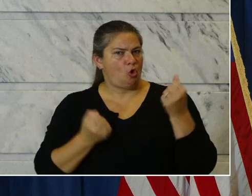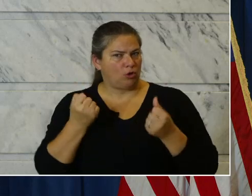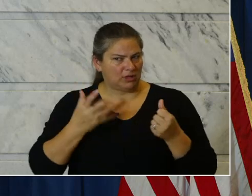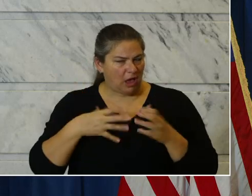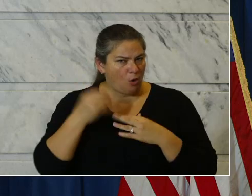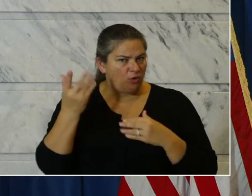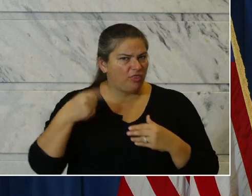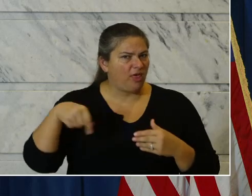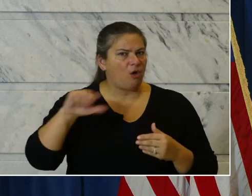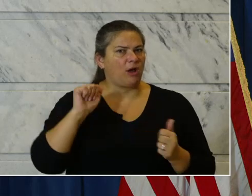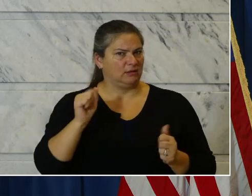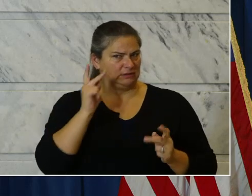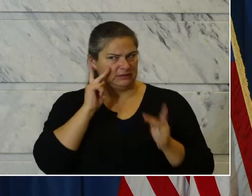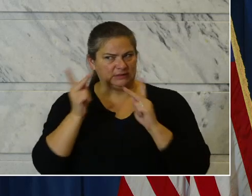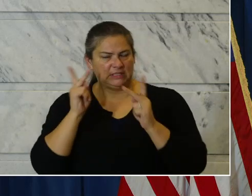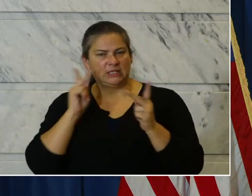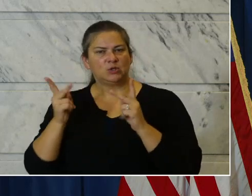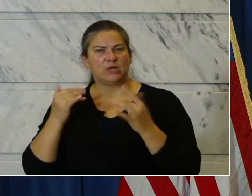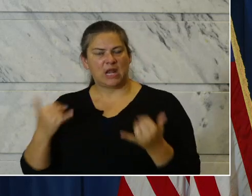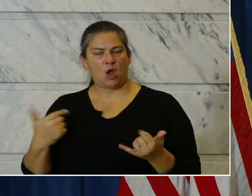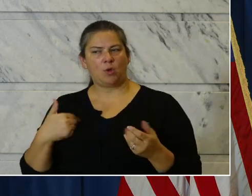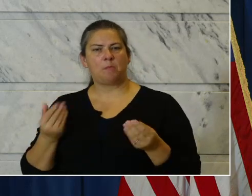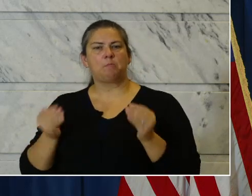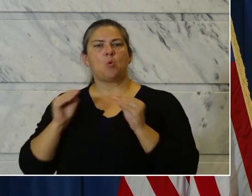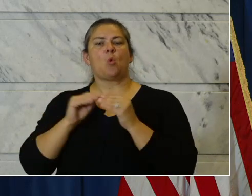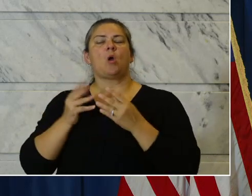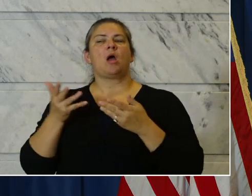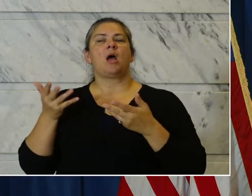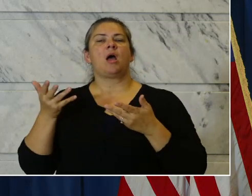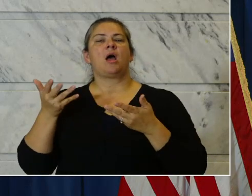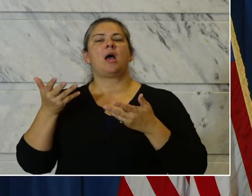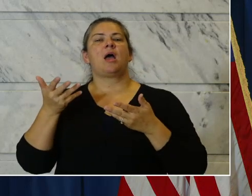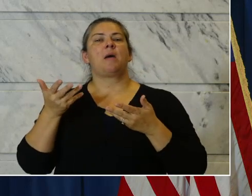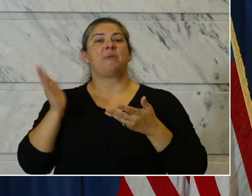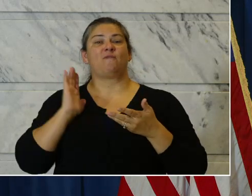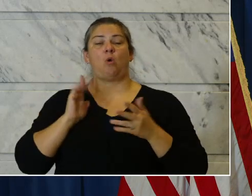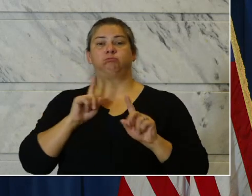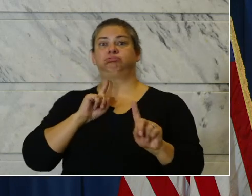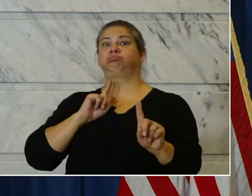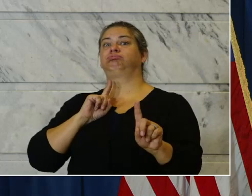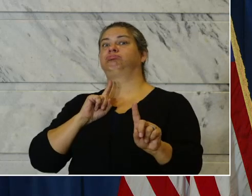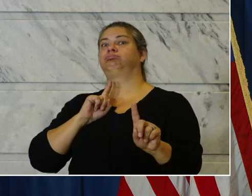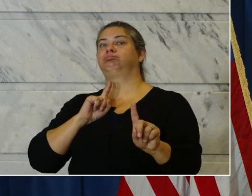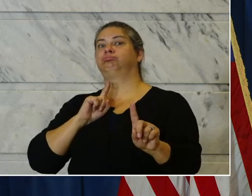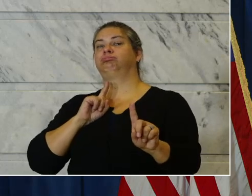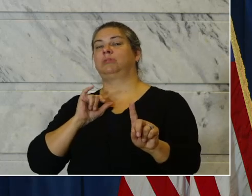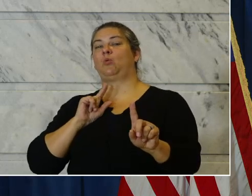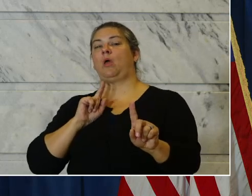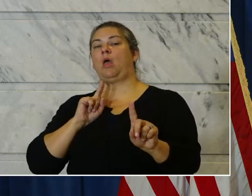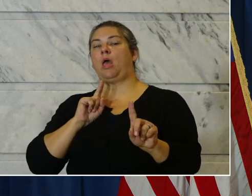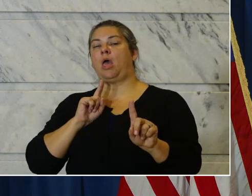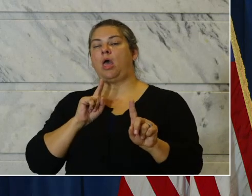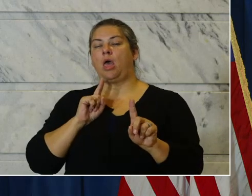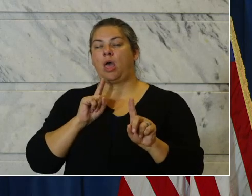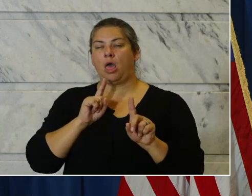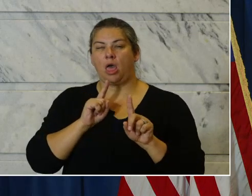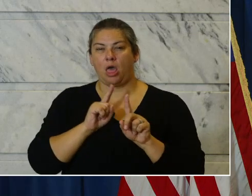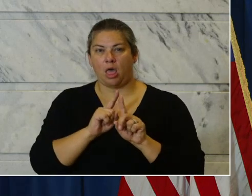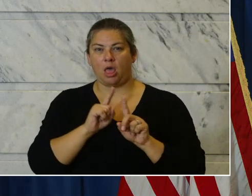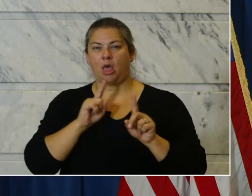and so we are intermingling with each other, and we're spreading infection to each other. And so some level of increase is